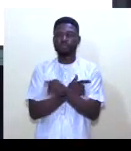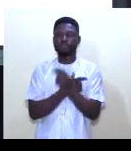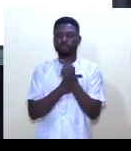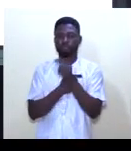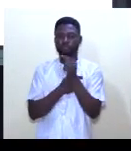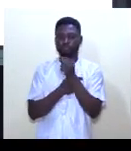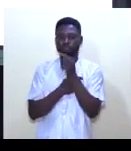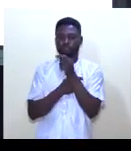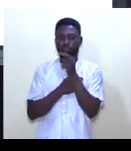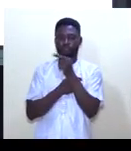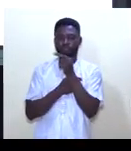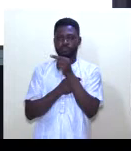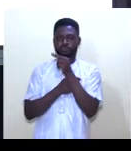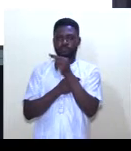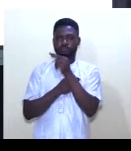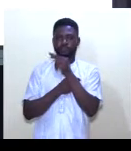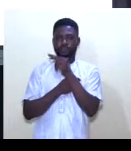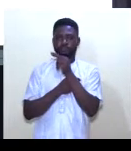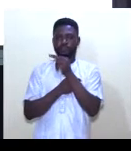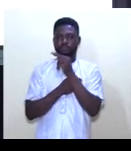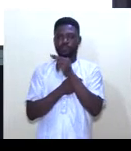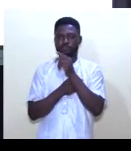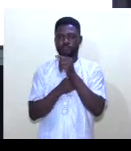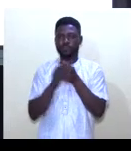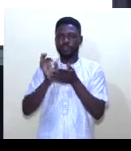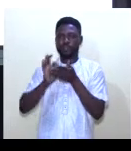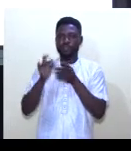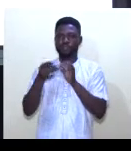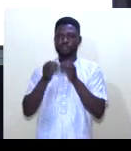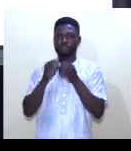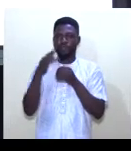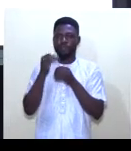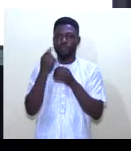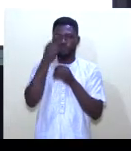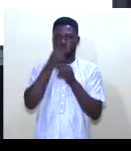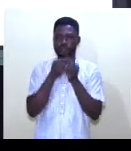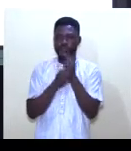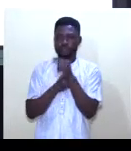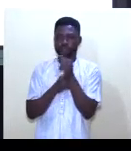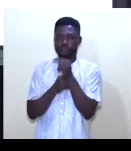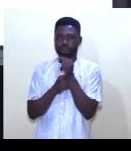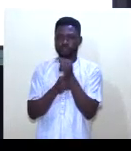now you have the front view or the top view. So count the number of faces.